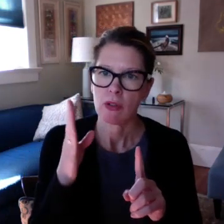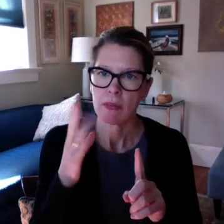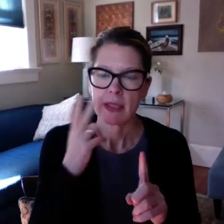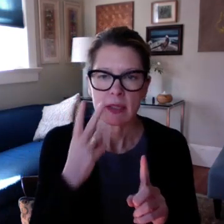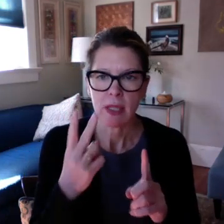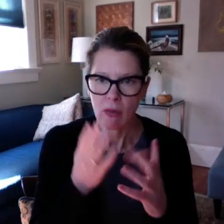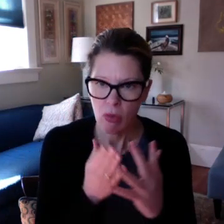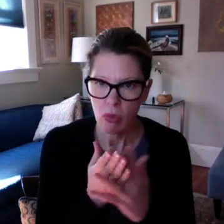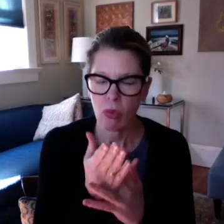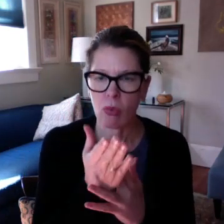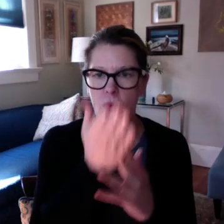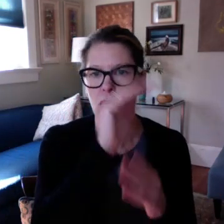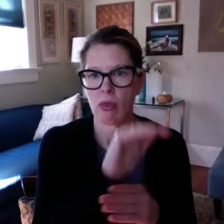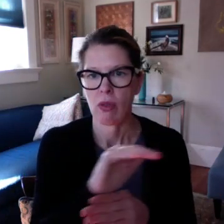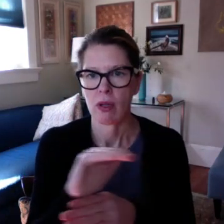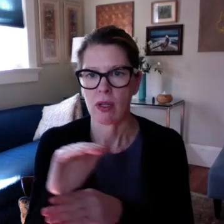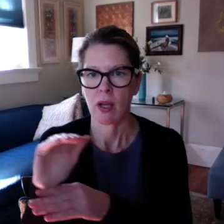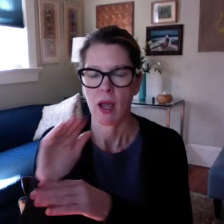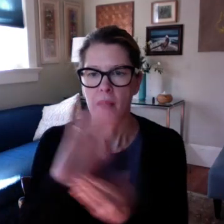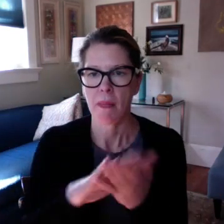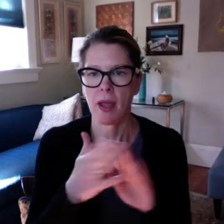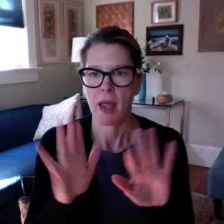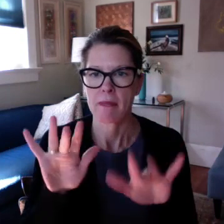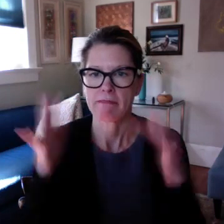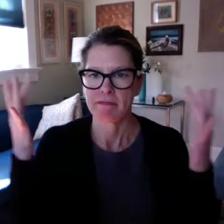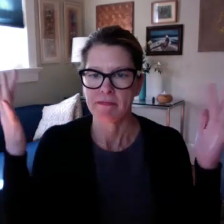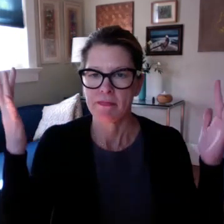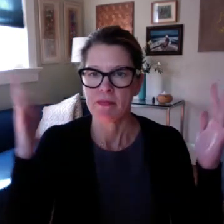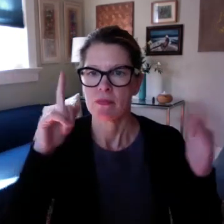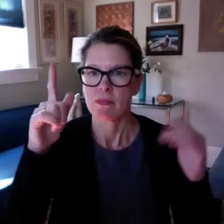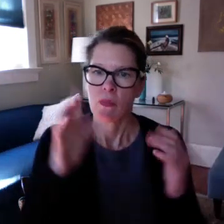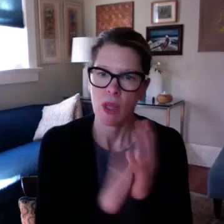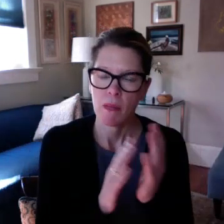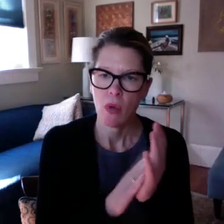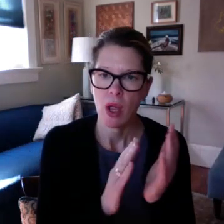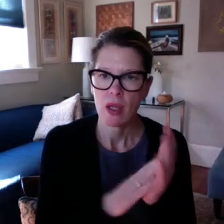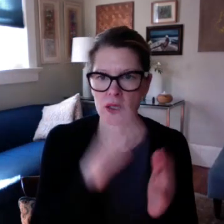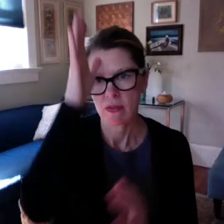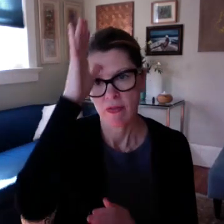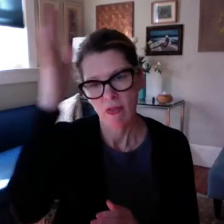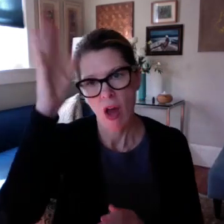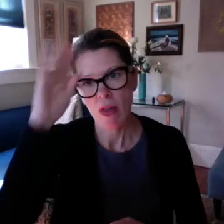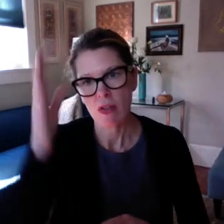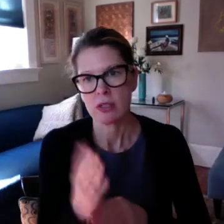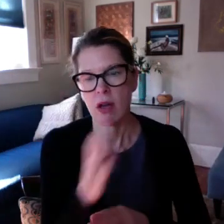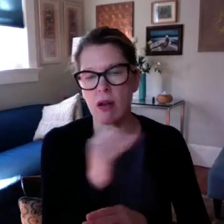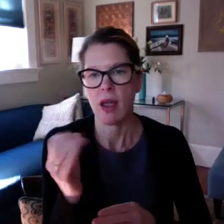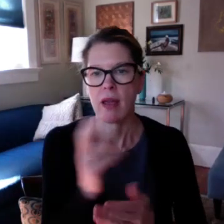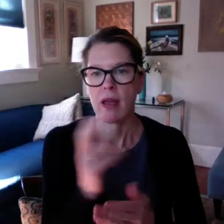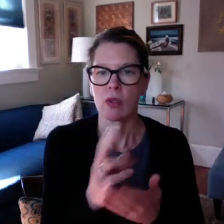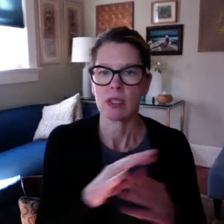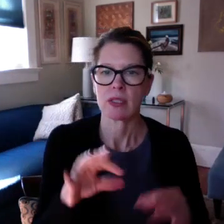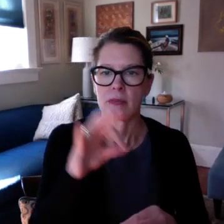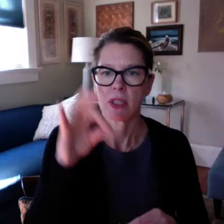night. Praise Father, Son, and Spirit, God, who dwells